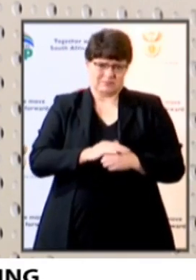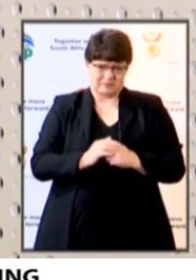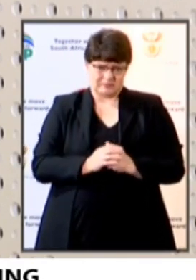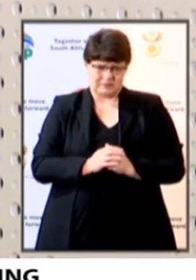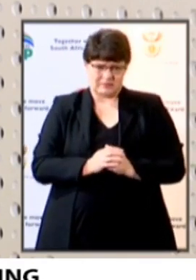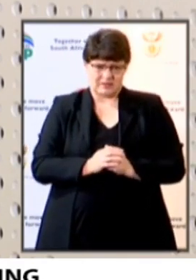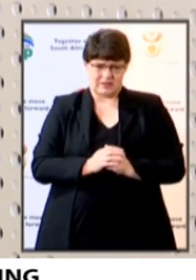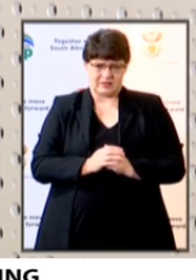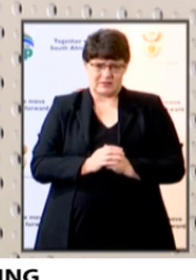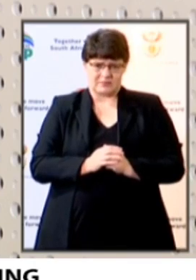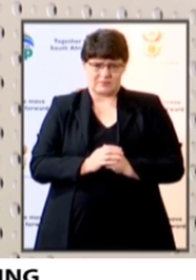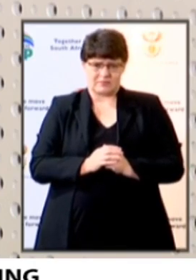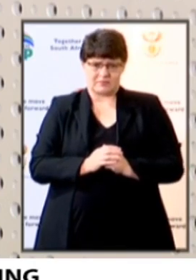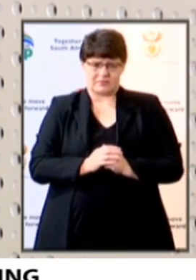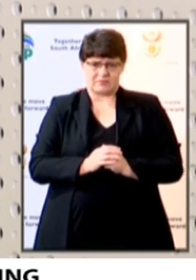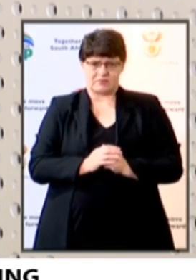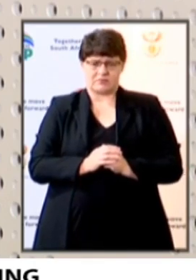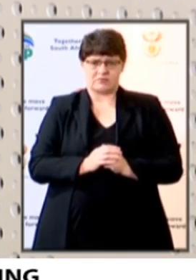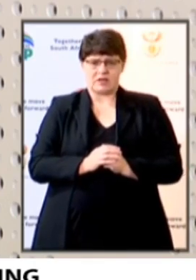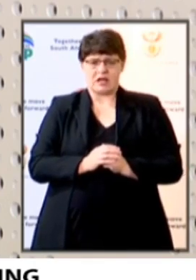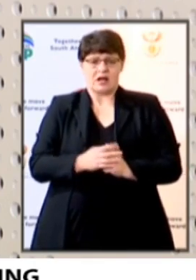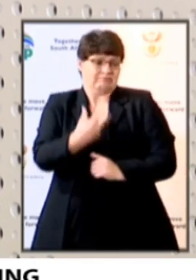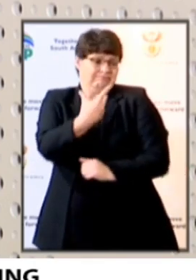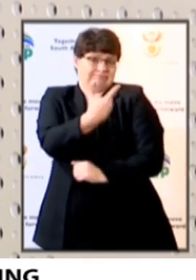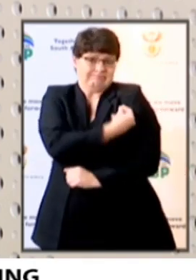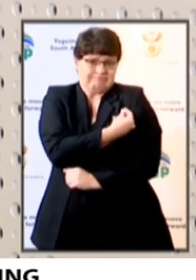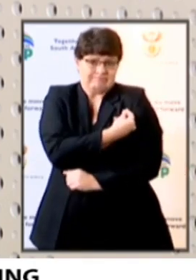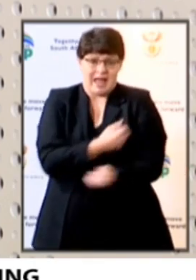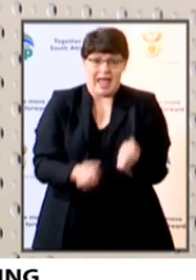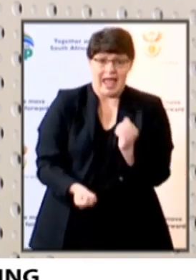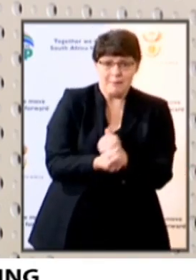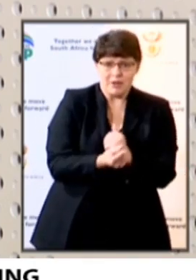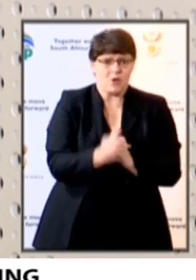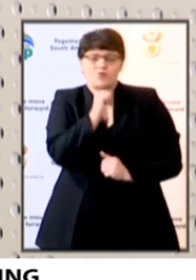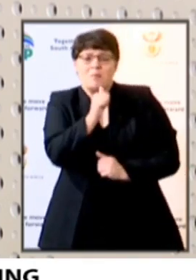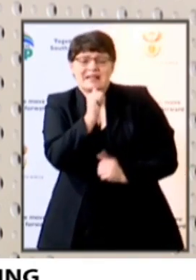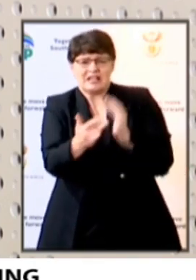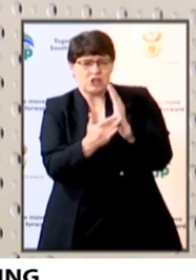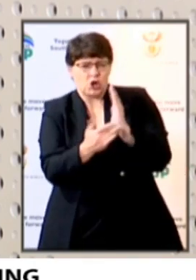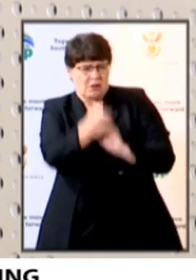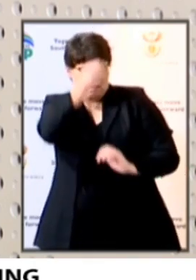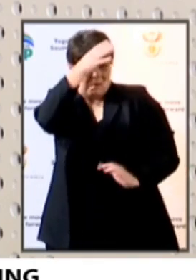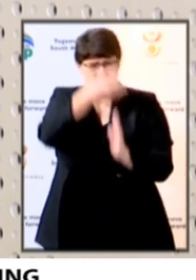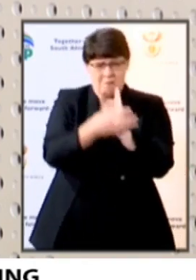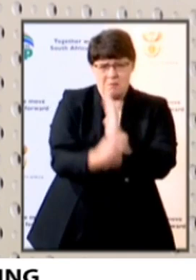don't have a cure or a vaccine yet for this pandemic.